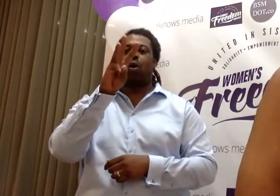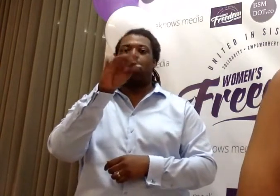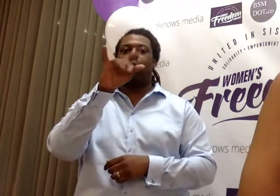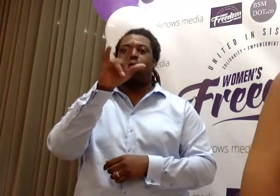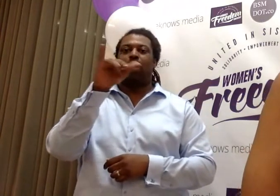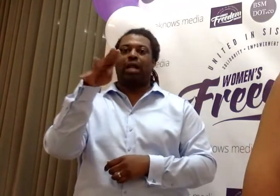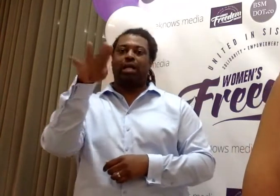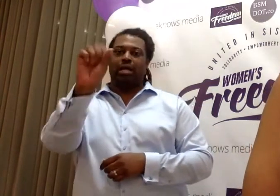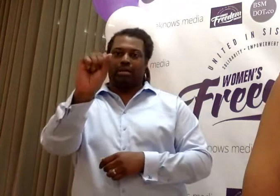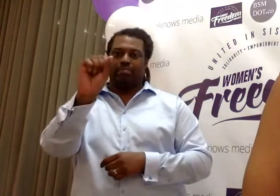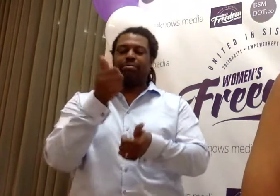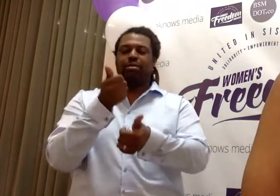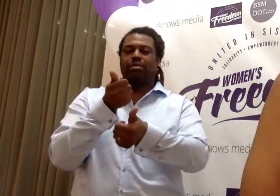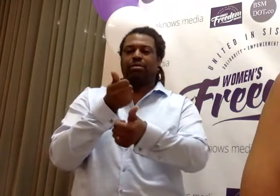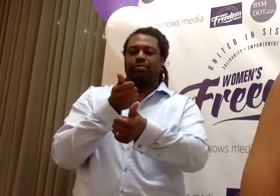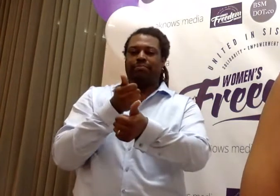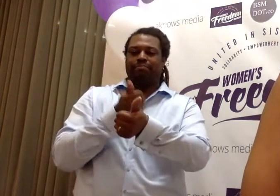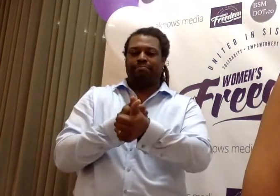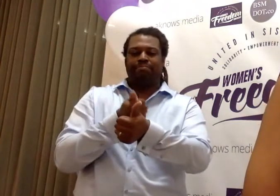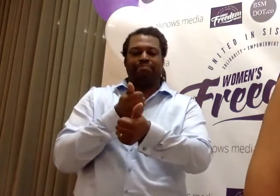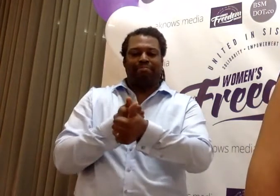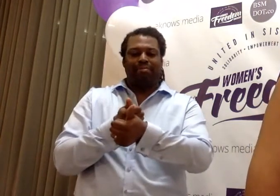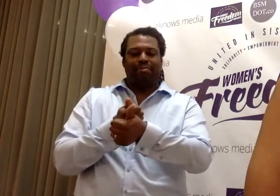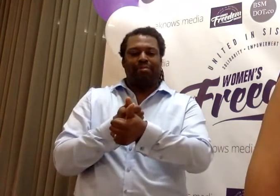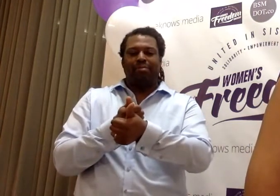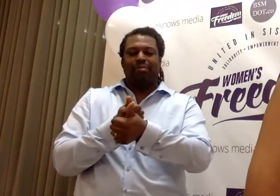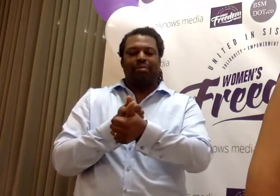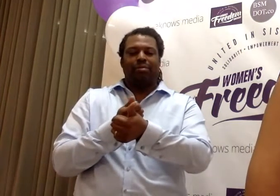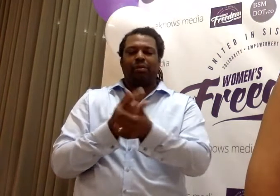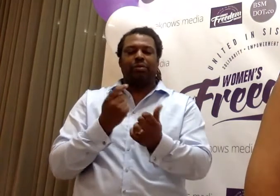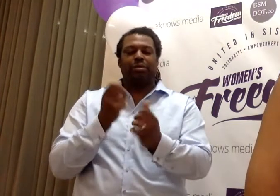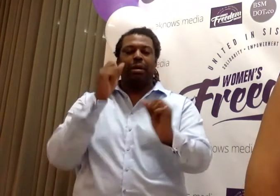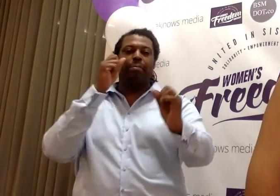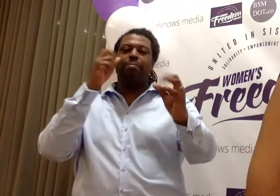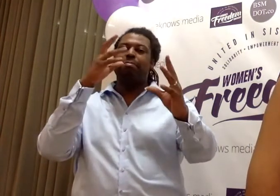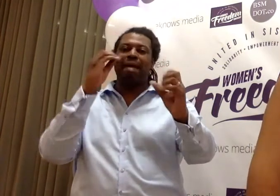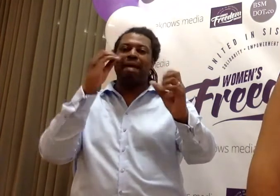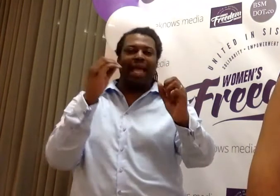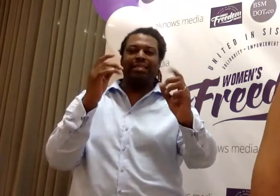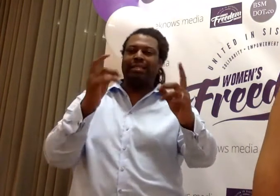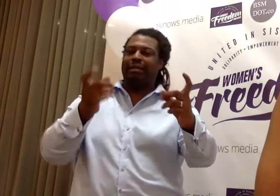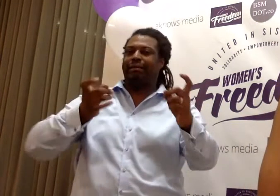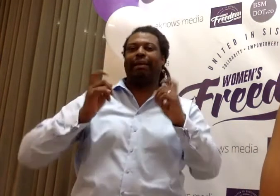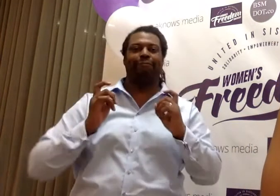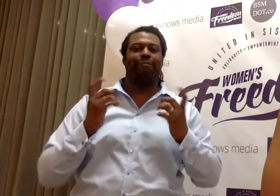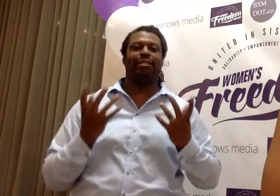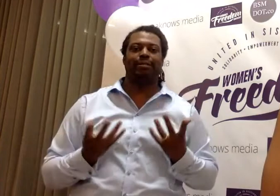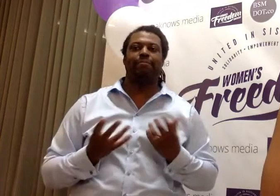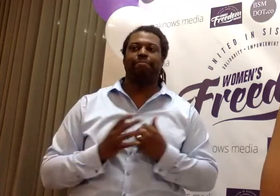is one of the most amazing gifts that we have ever been given.